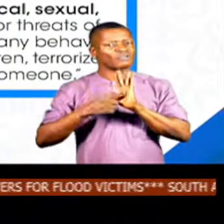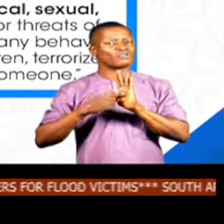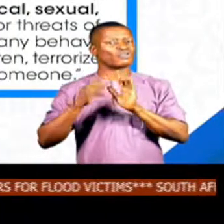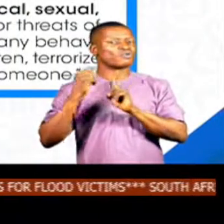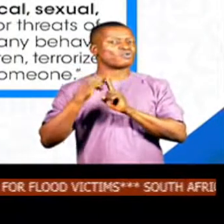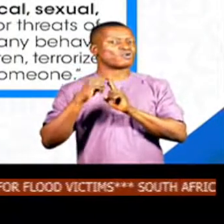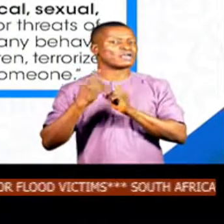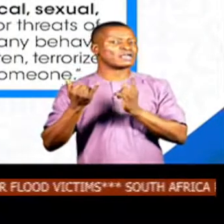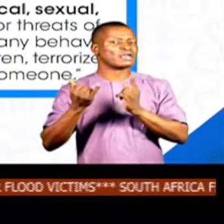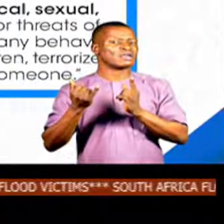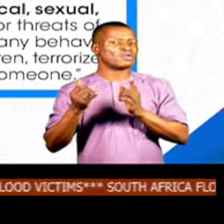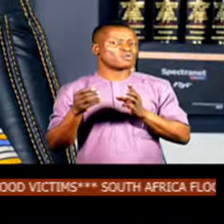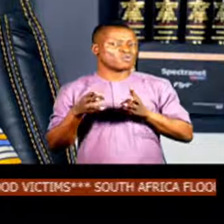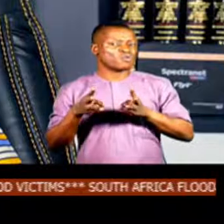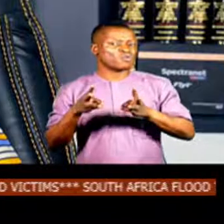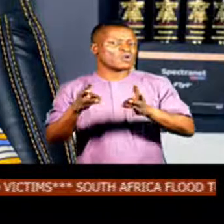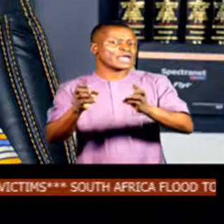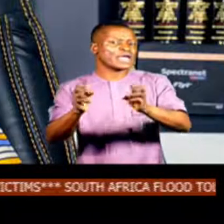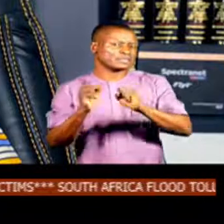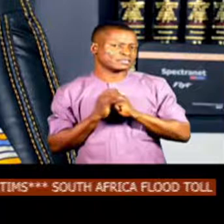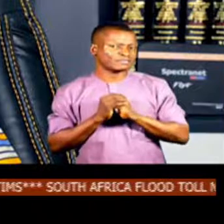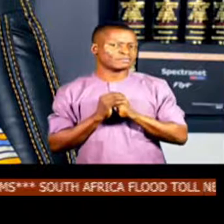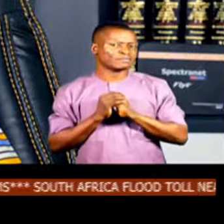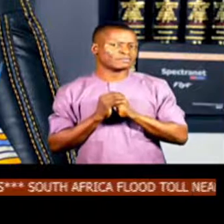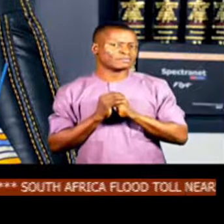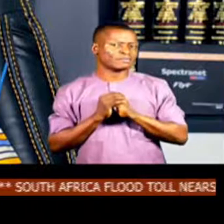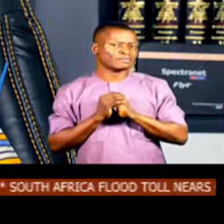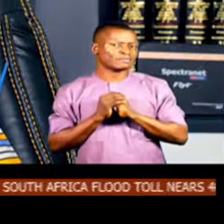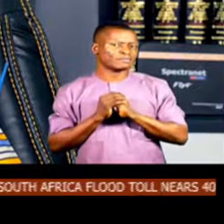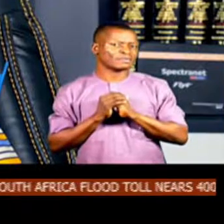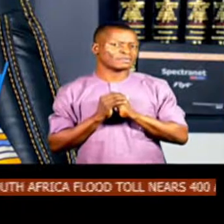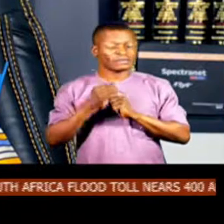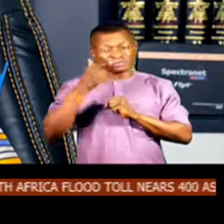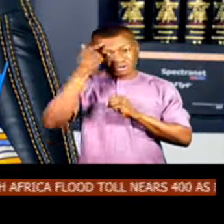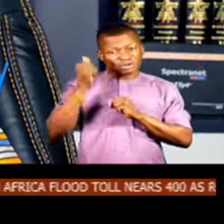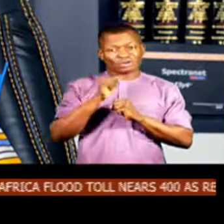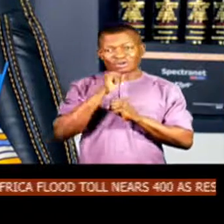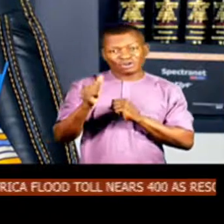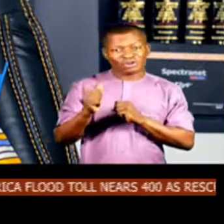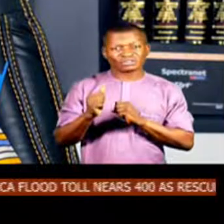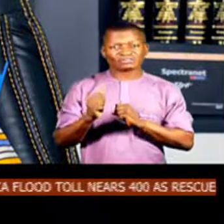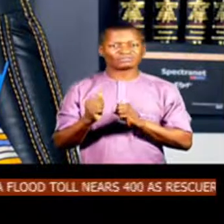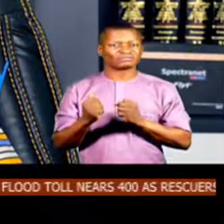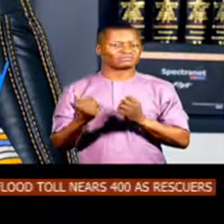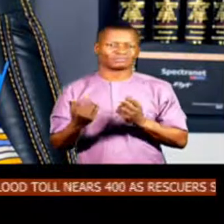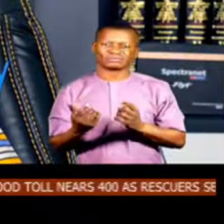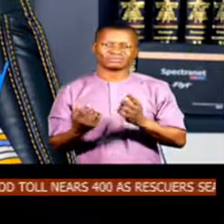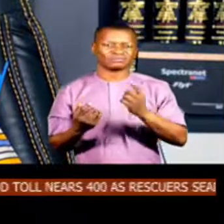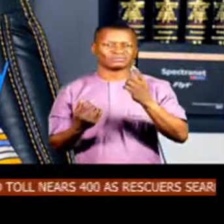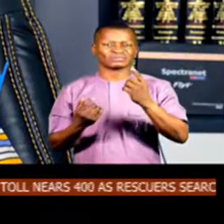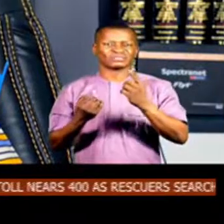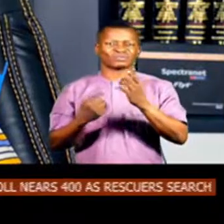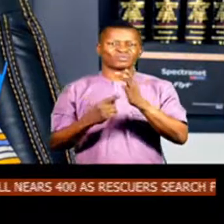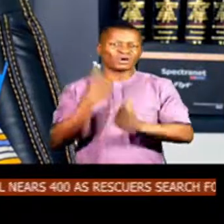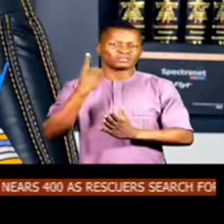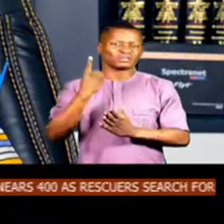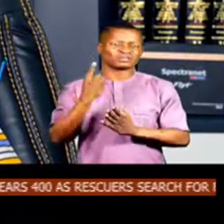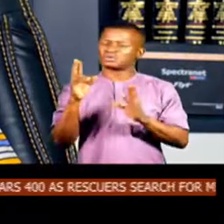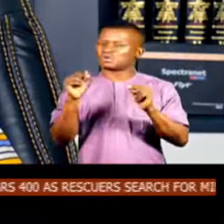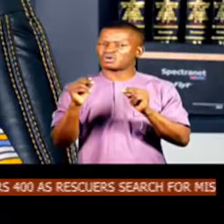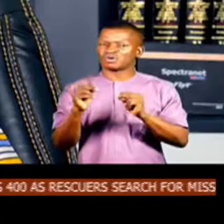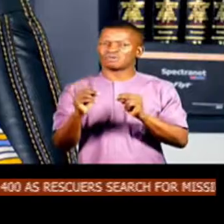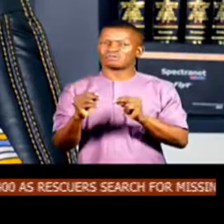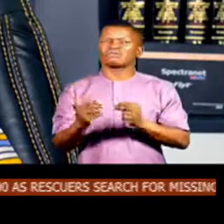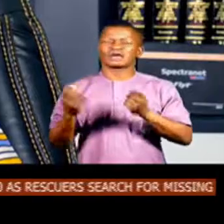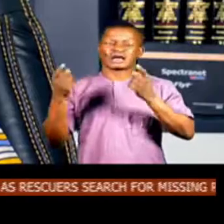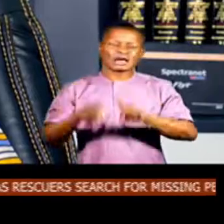here is a pattern, because it's not something that is one-off. it's something that happens over and over